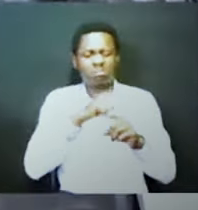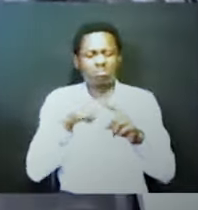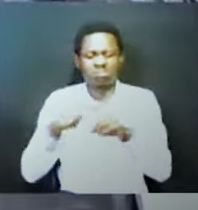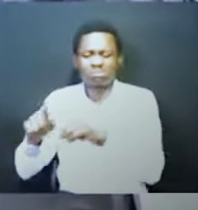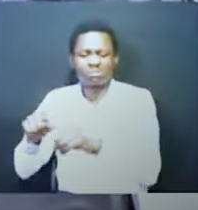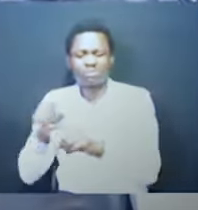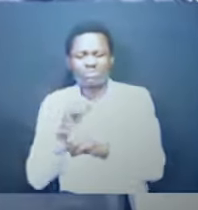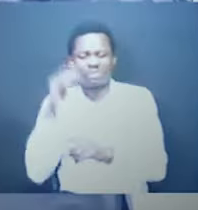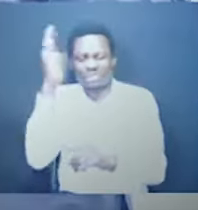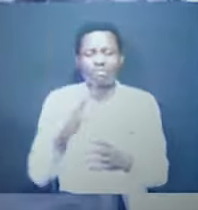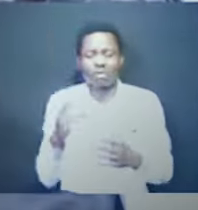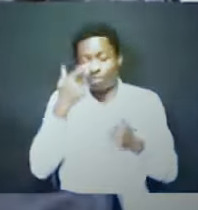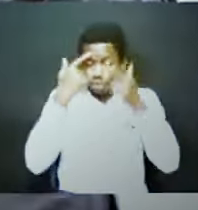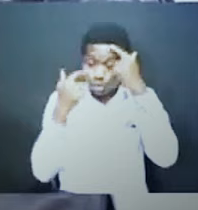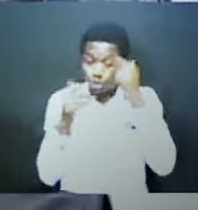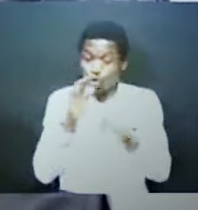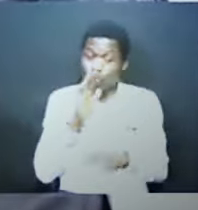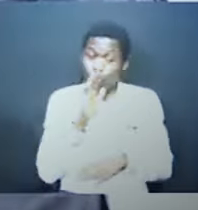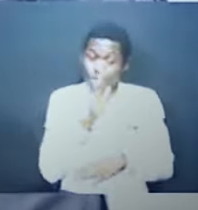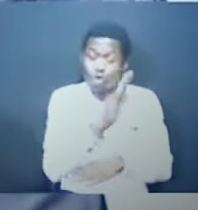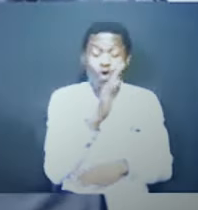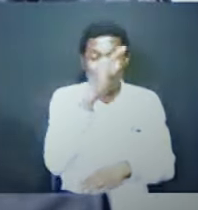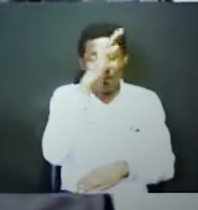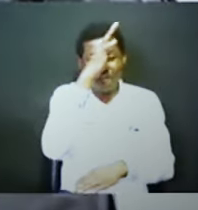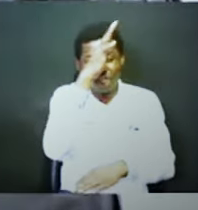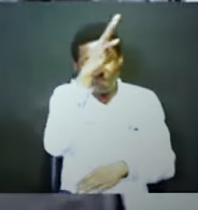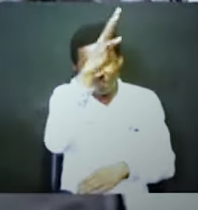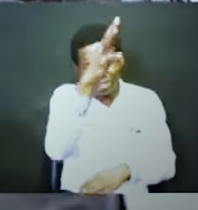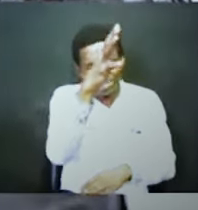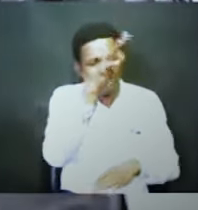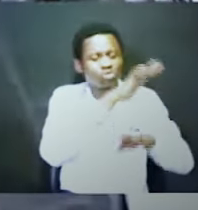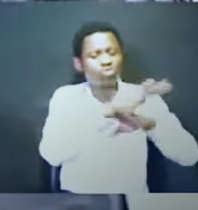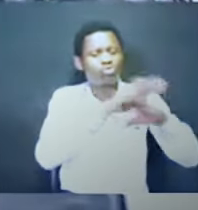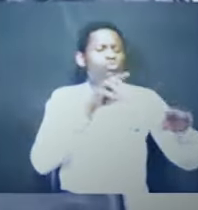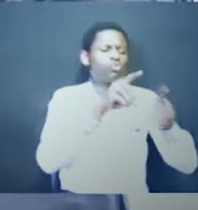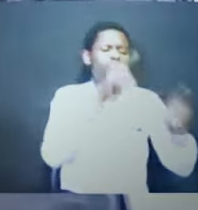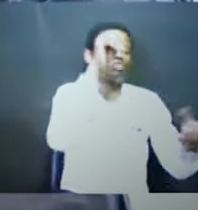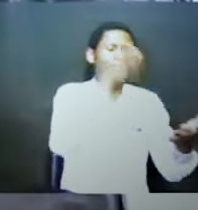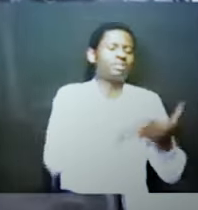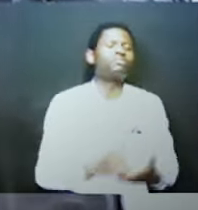adain entinemu, na yen nibo betro, ne efodi, any idea